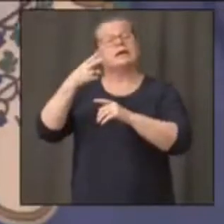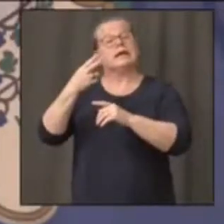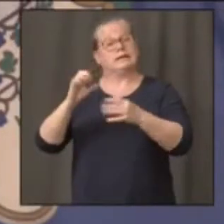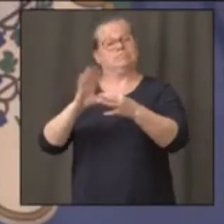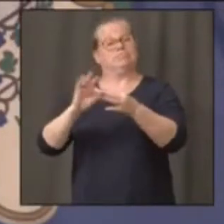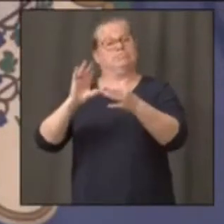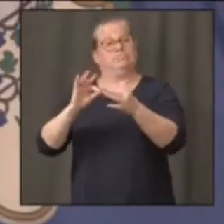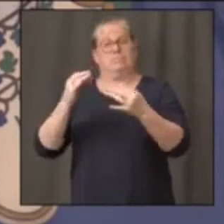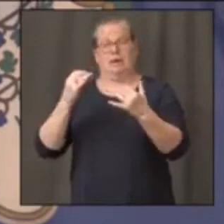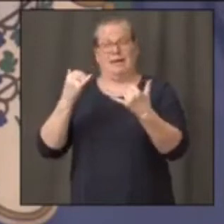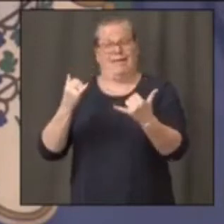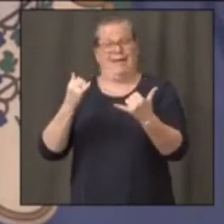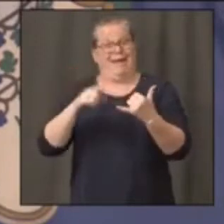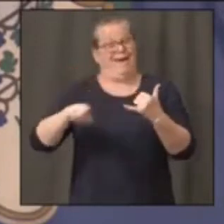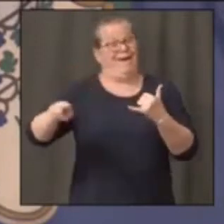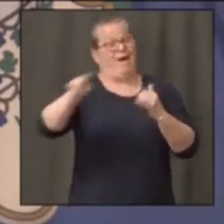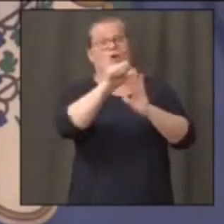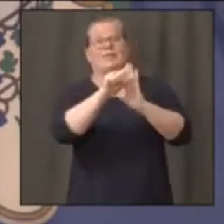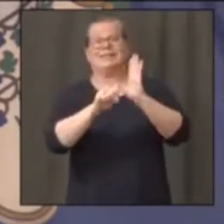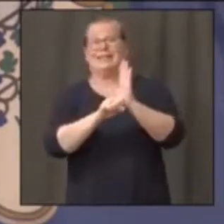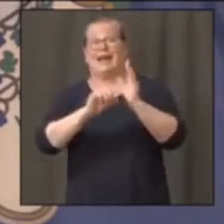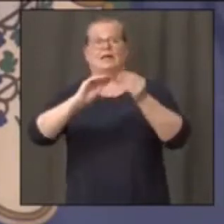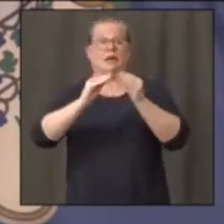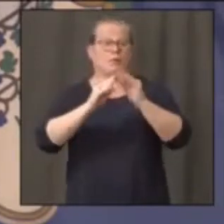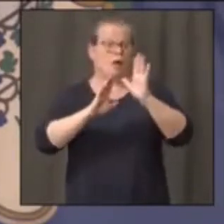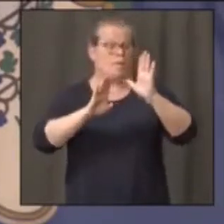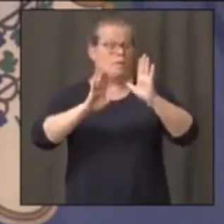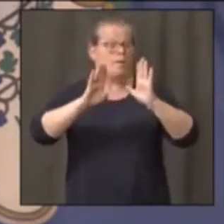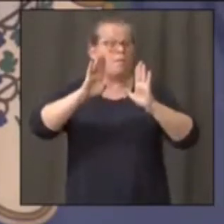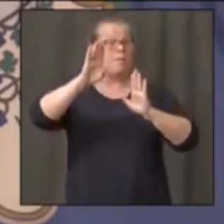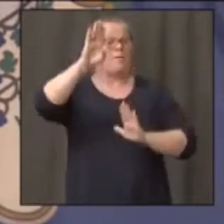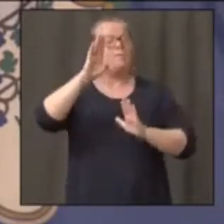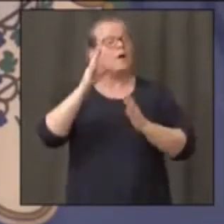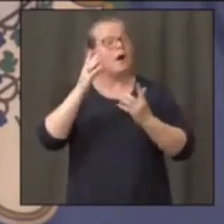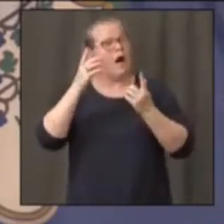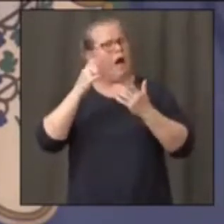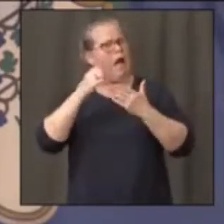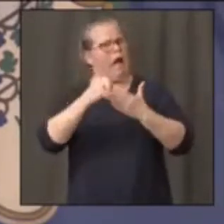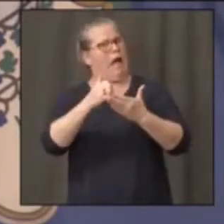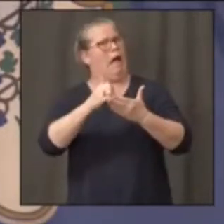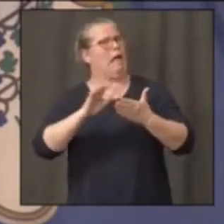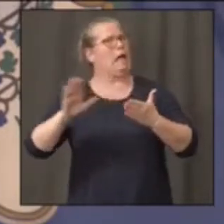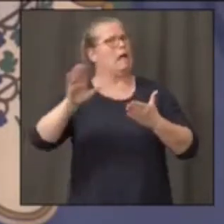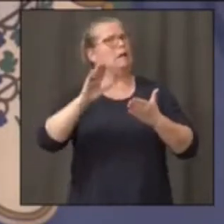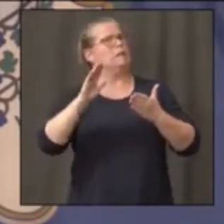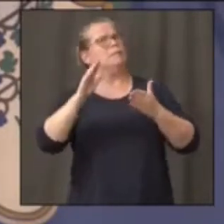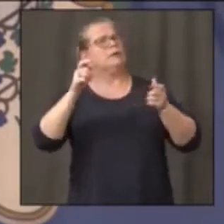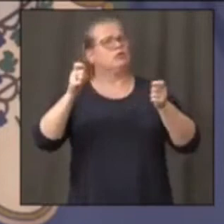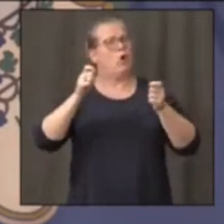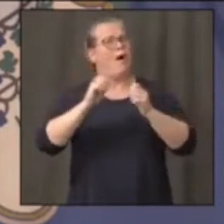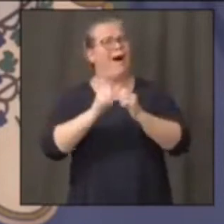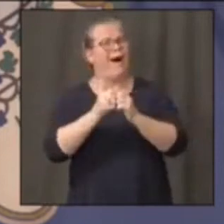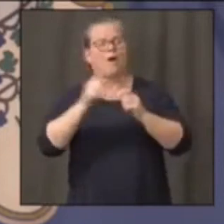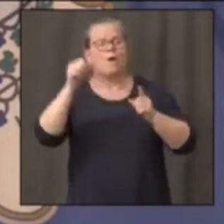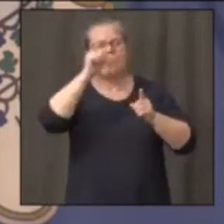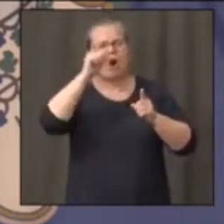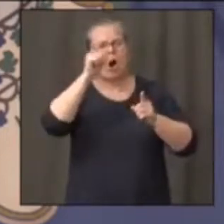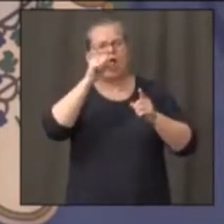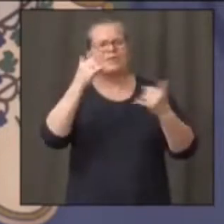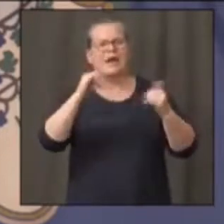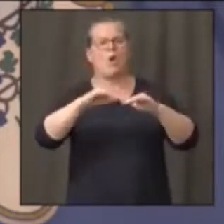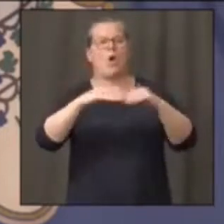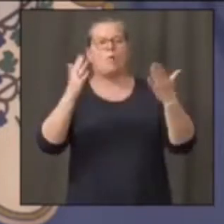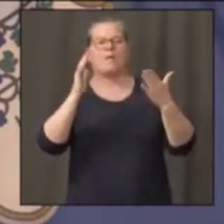is the fact that they have not allowed bars to, they've closed down bars, something we never opened. They're